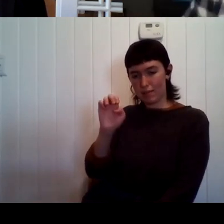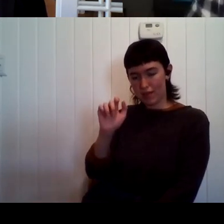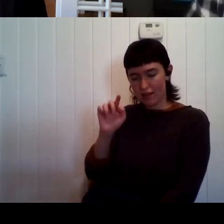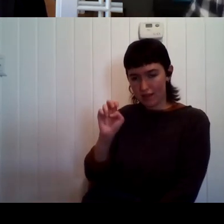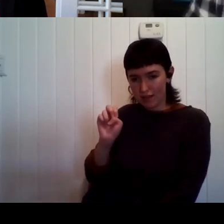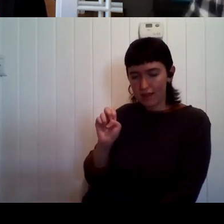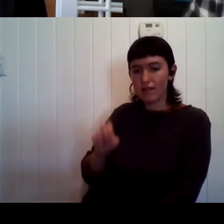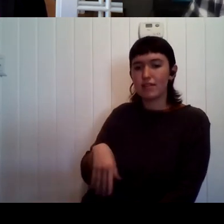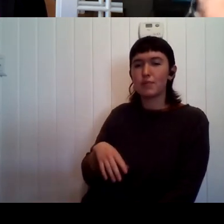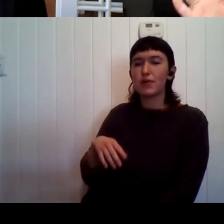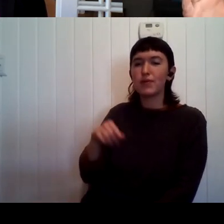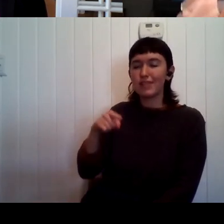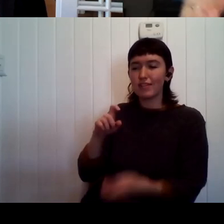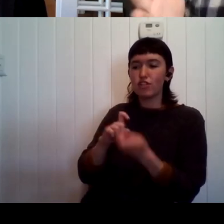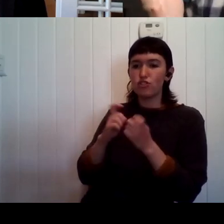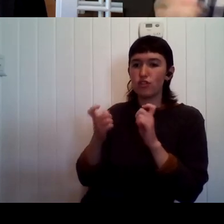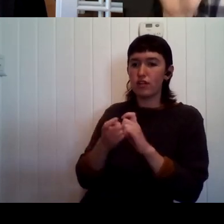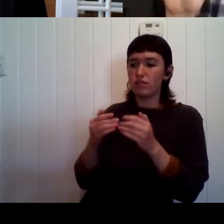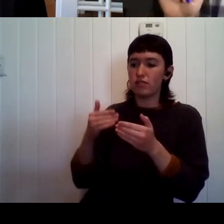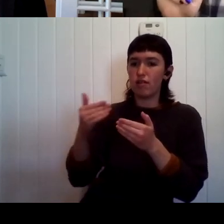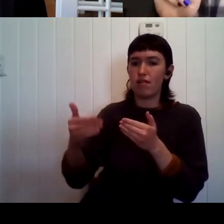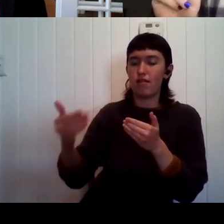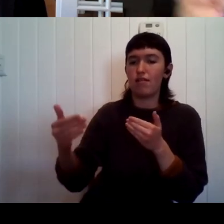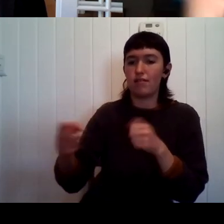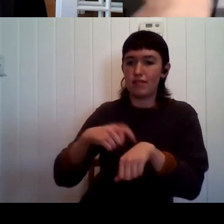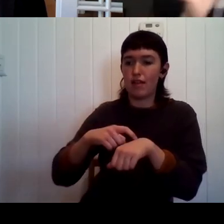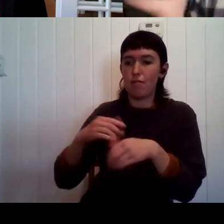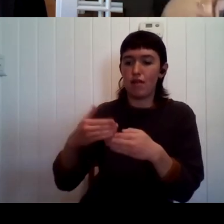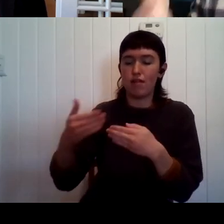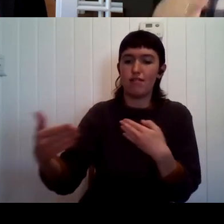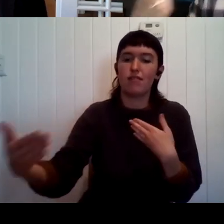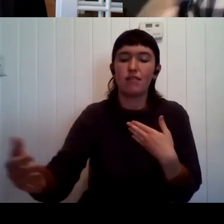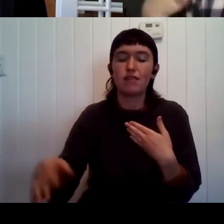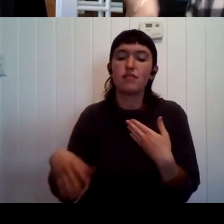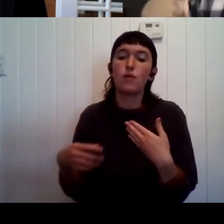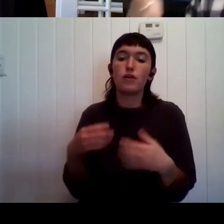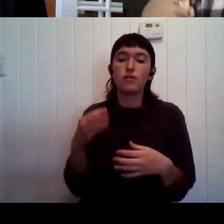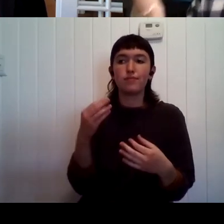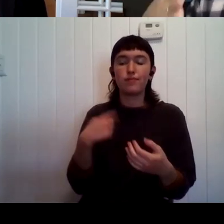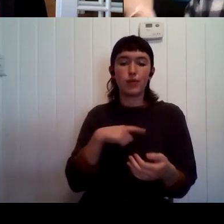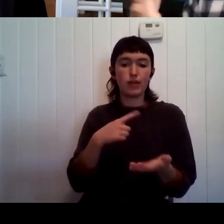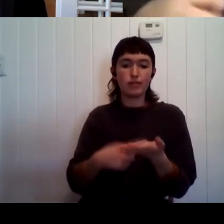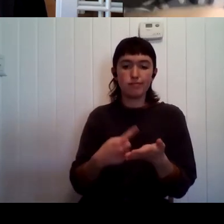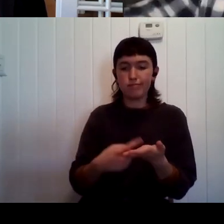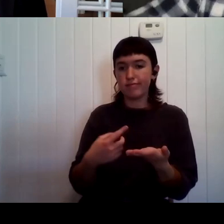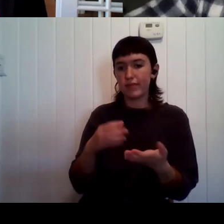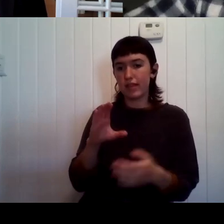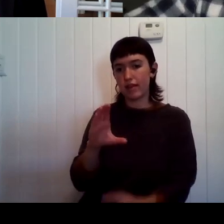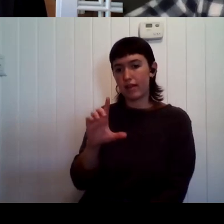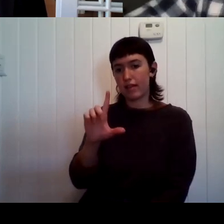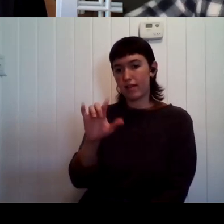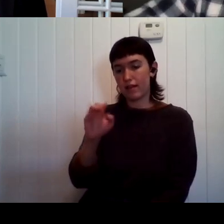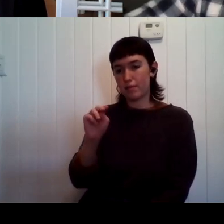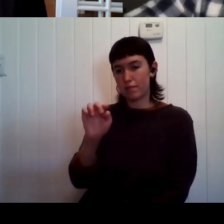time, but never like super duper fast. So typically when we're talking about climate change, we're talking about the last 200-ish years. And it